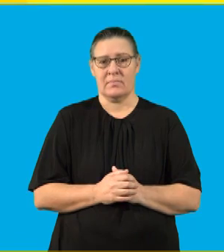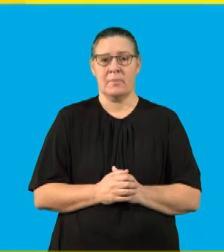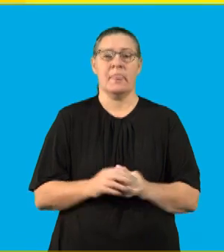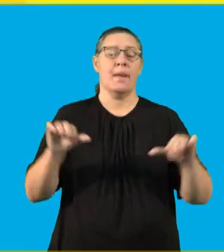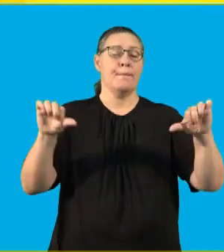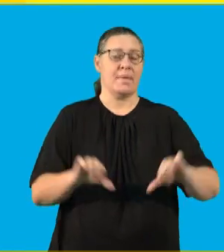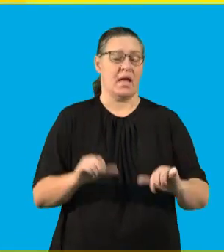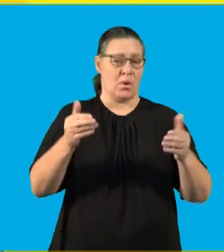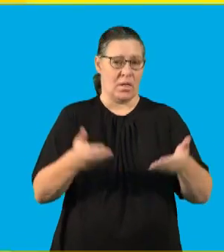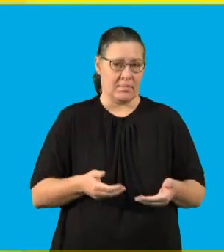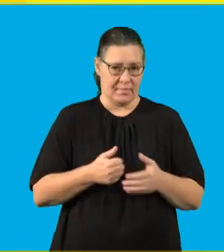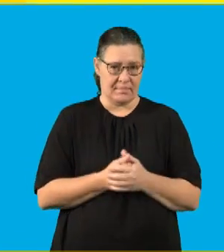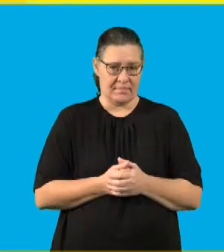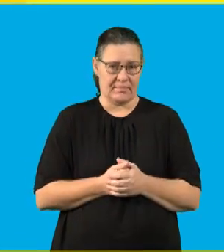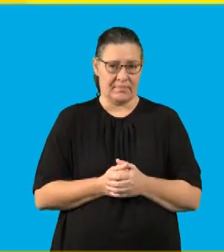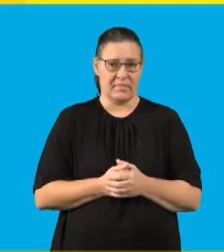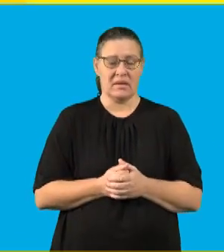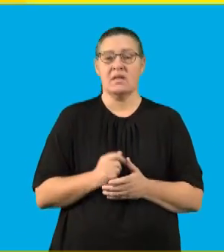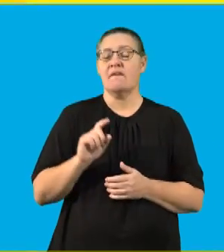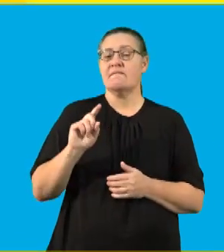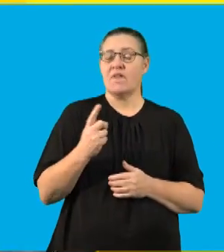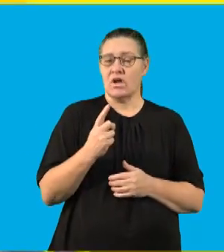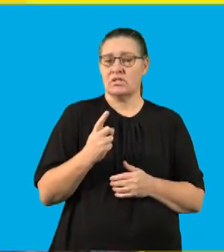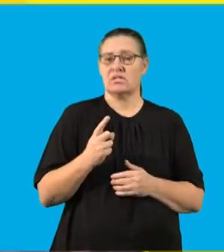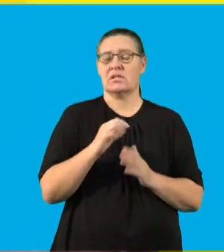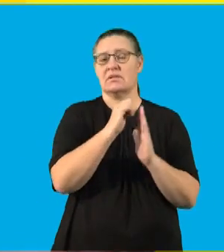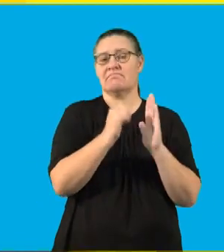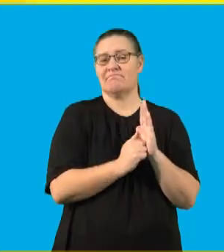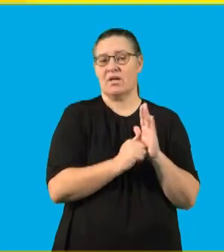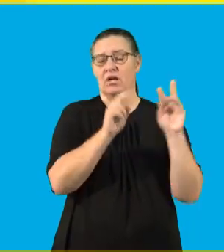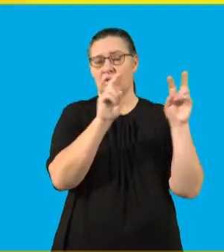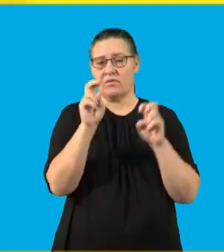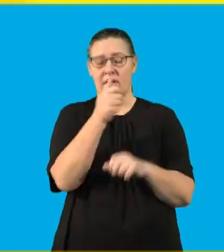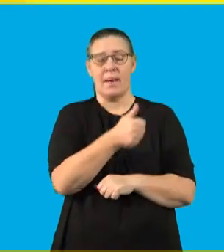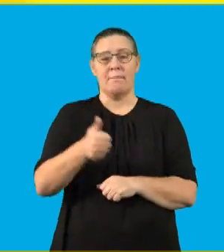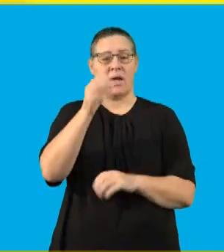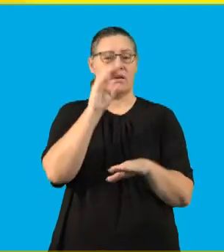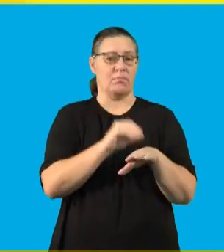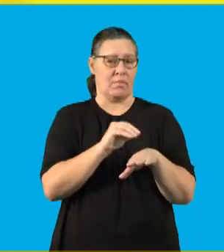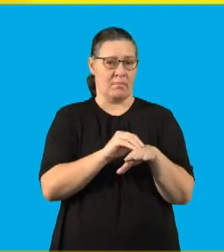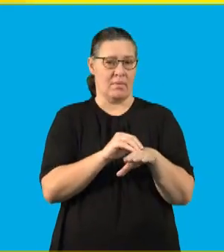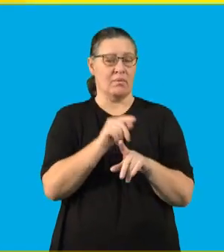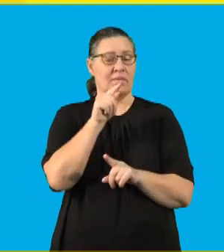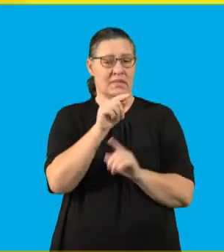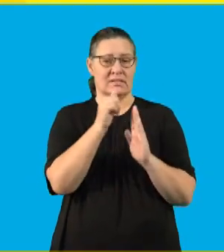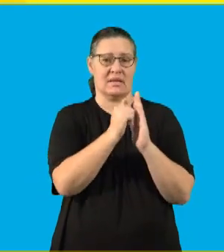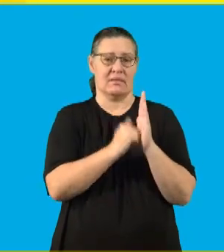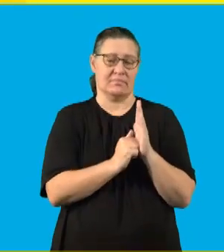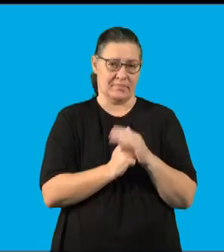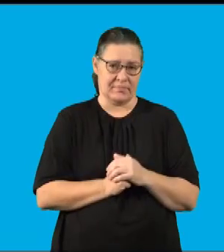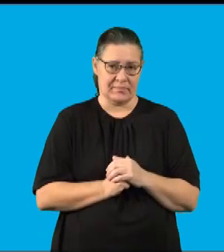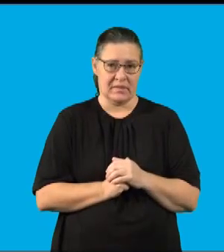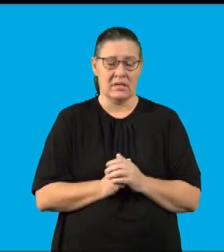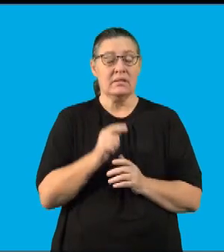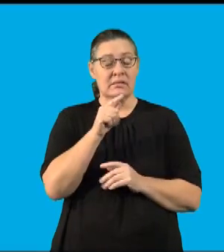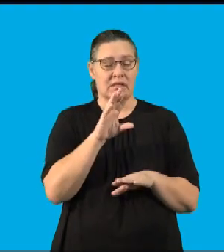Welcome back, learners. So now to start with the first subtopic, we are going to start with the main problem that has to do with this particular subtopic.